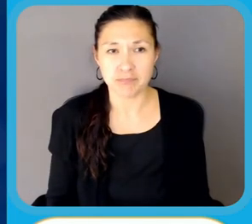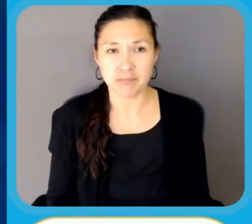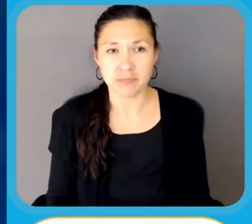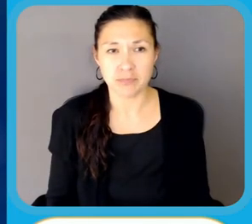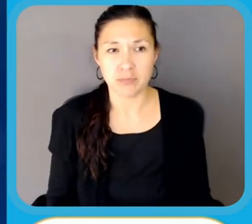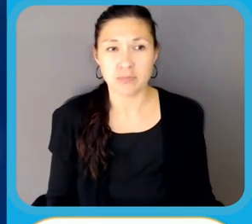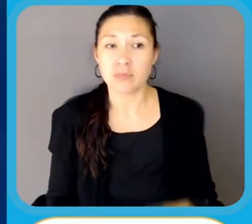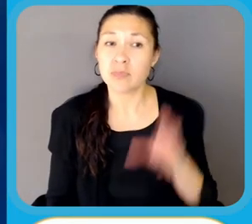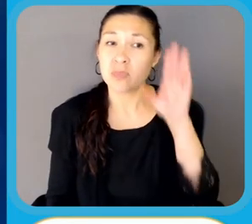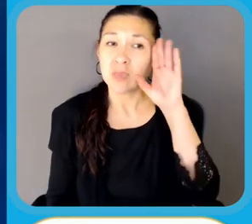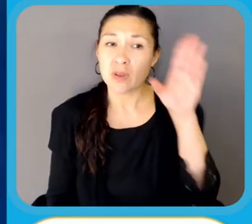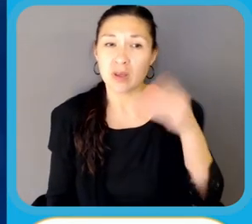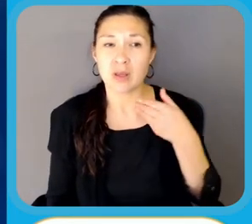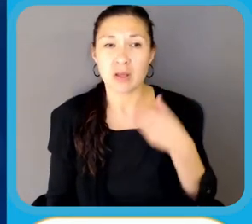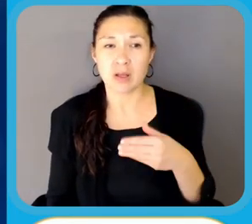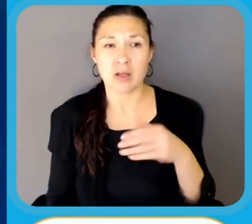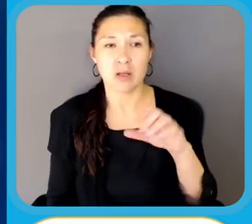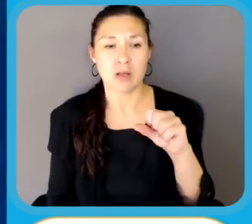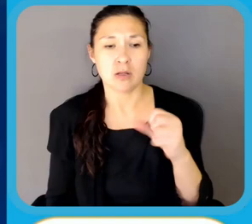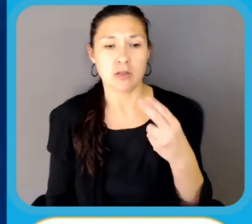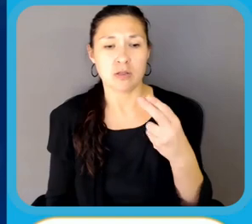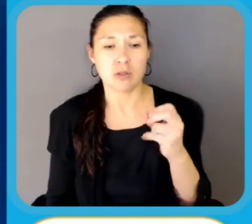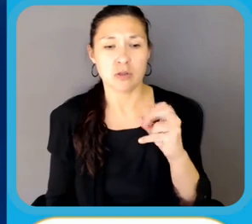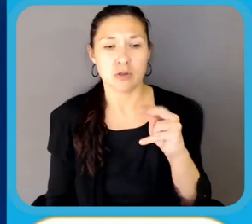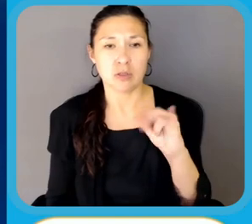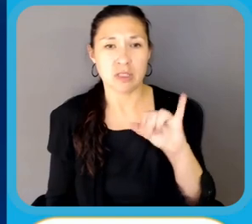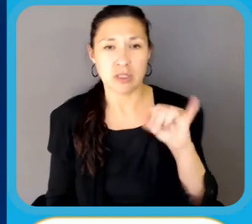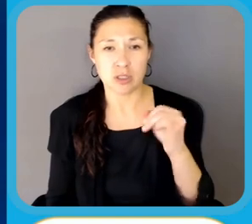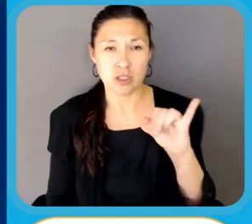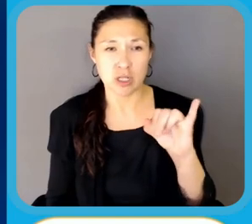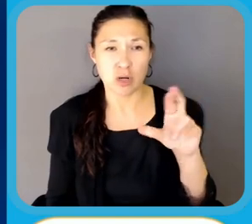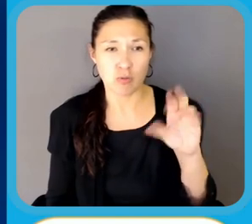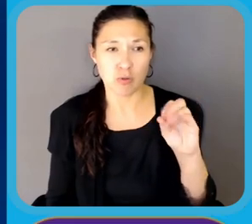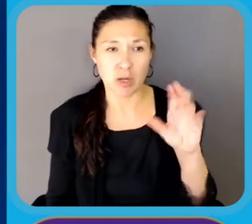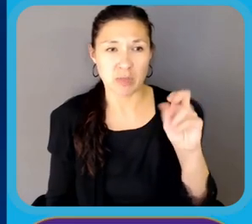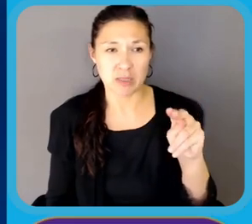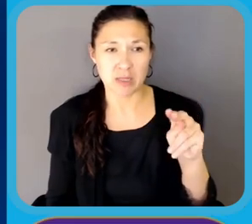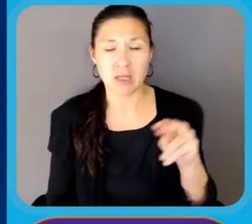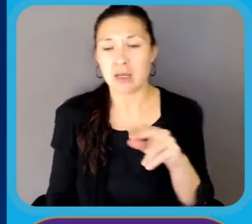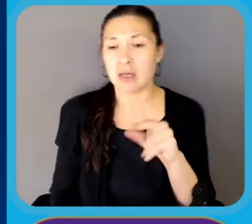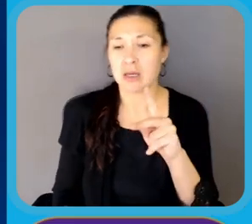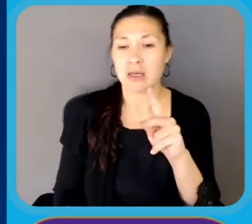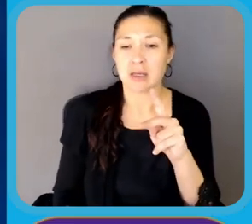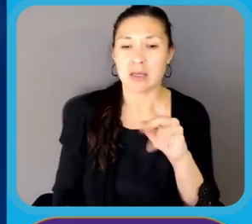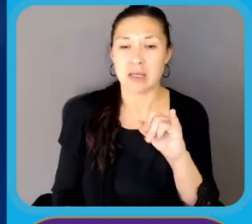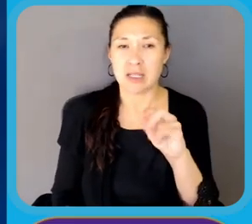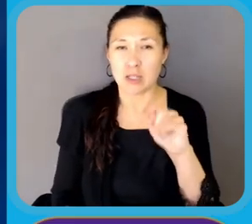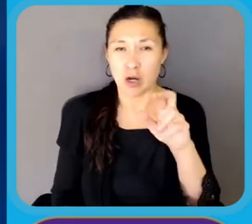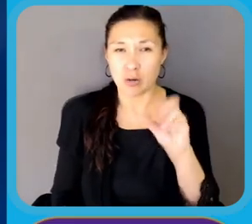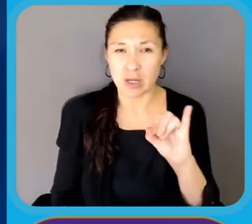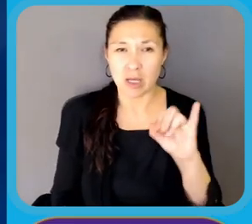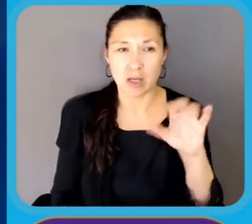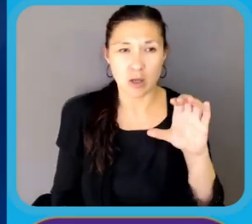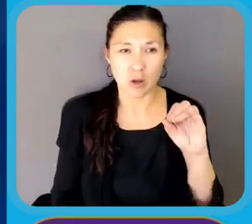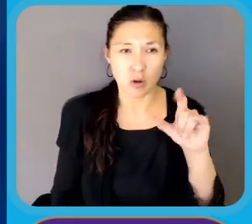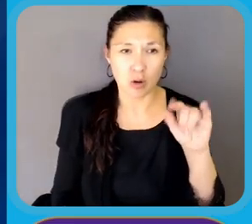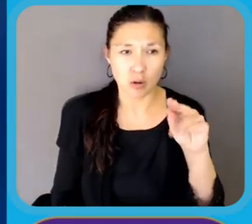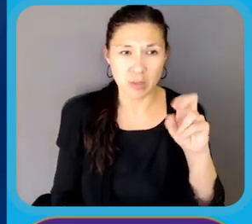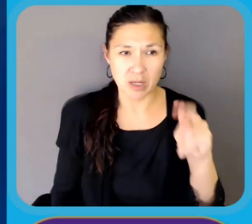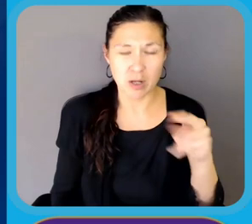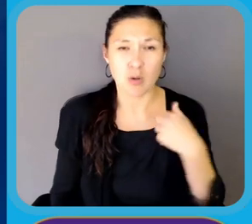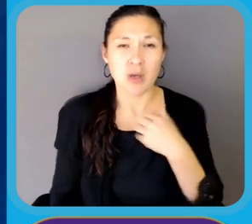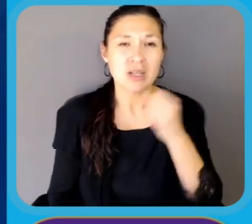Hello, I'm Shoniji Robinson. And I'm Katara Coleman. And we're Southern Girl Desserts. We are a Southern-inspired bakery here in